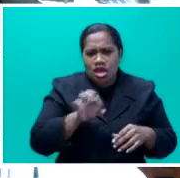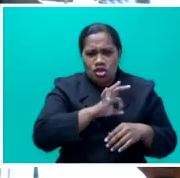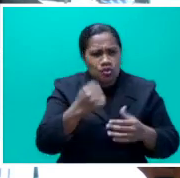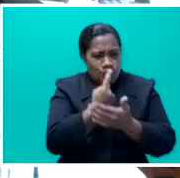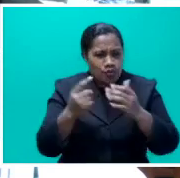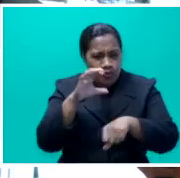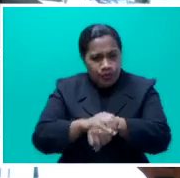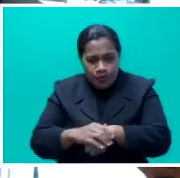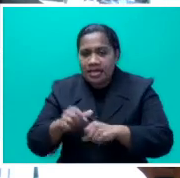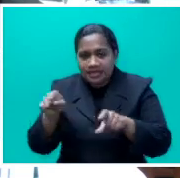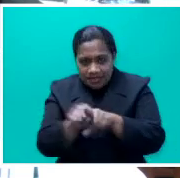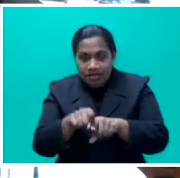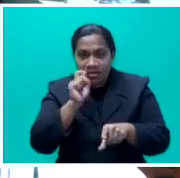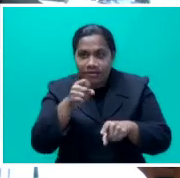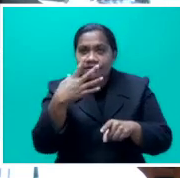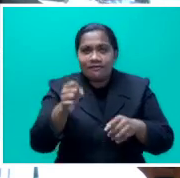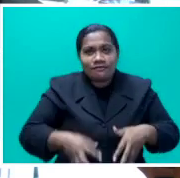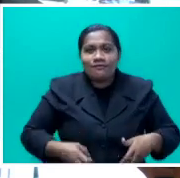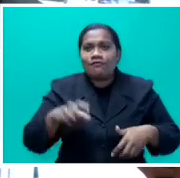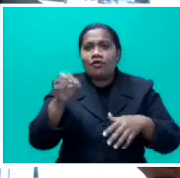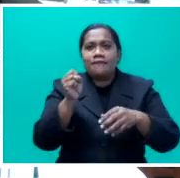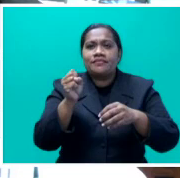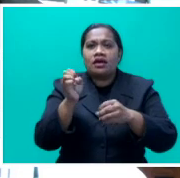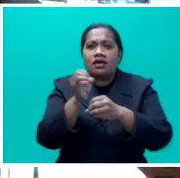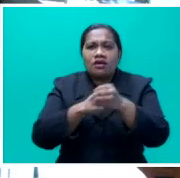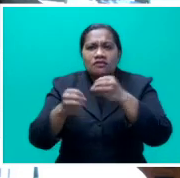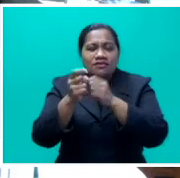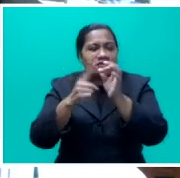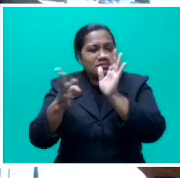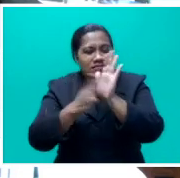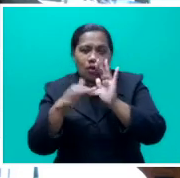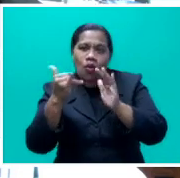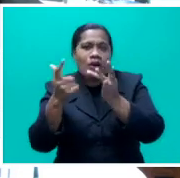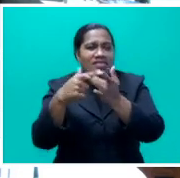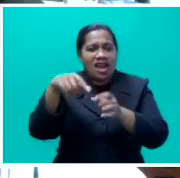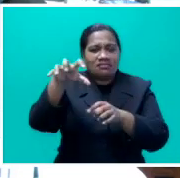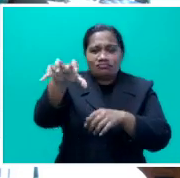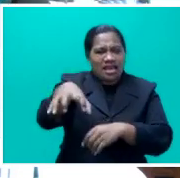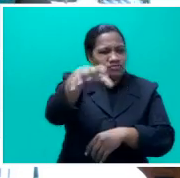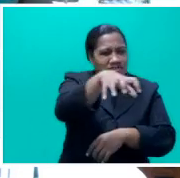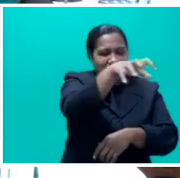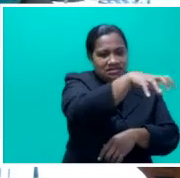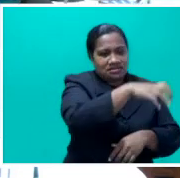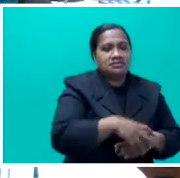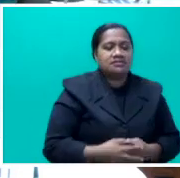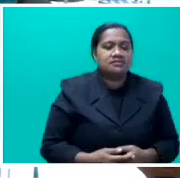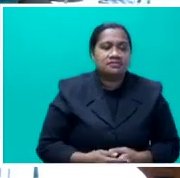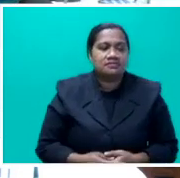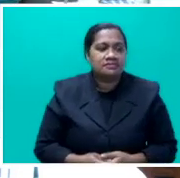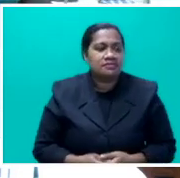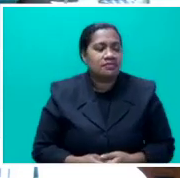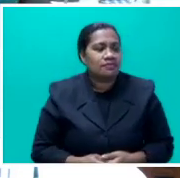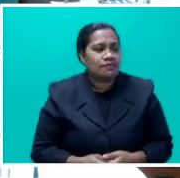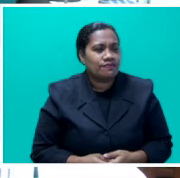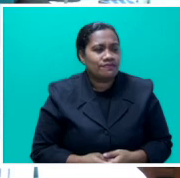General, and other agencies. And this is passed on to